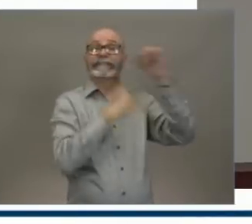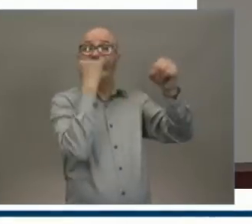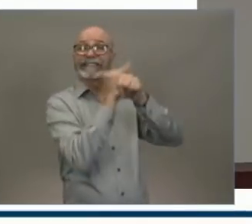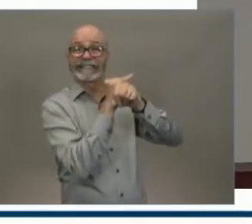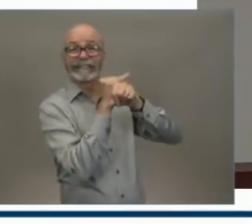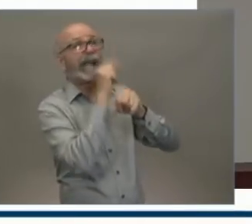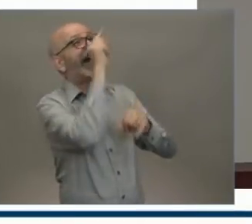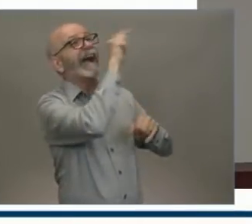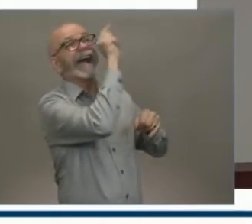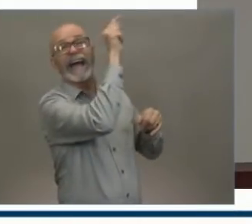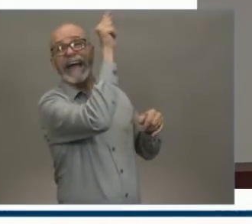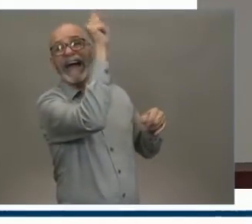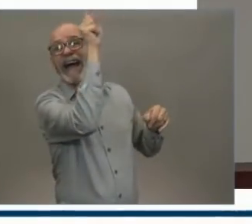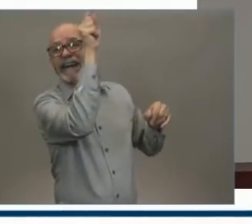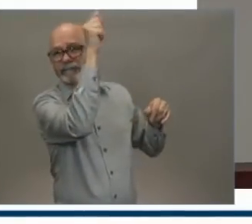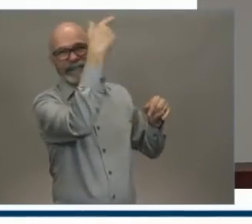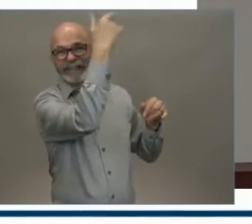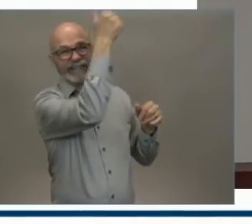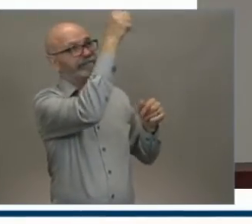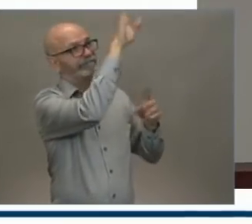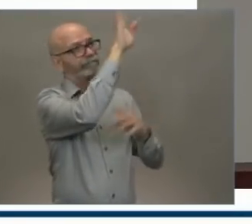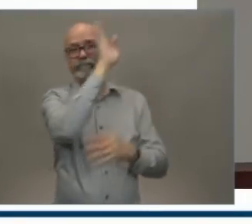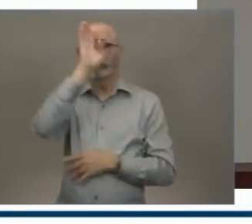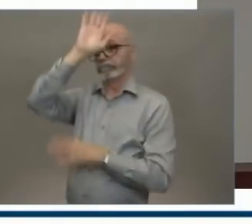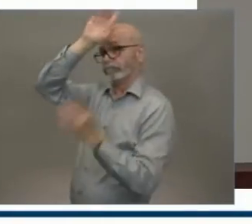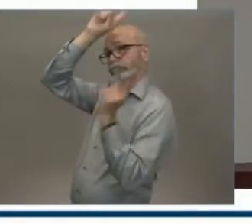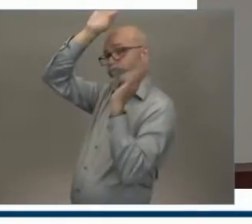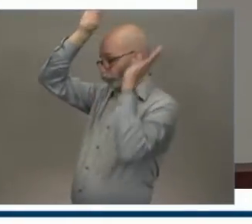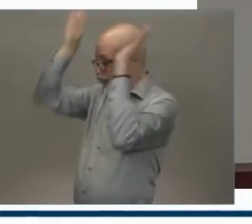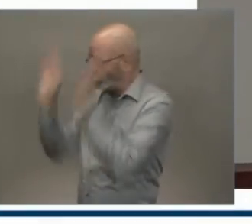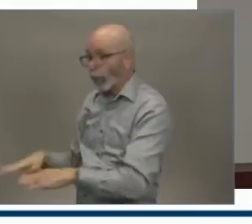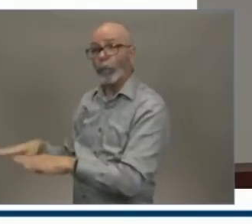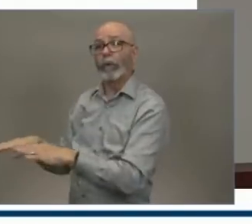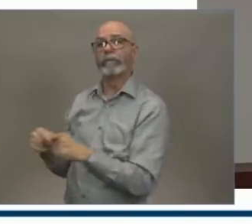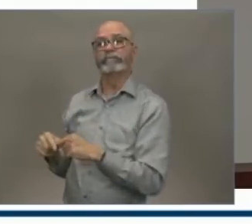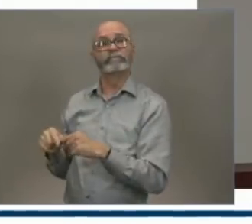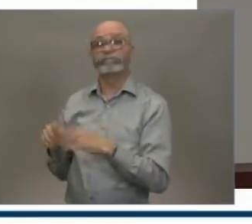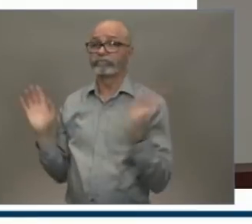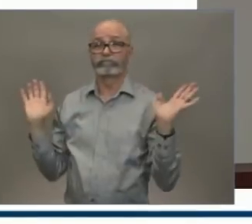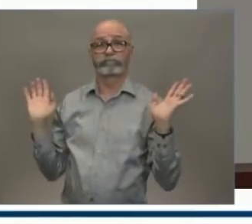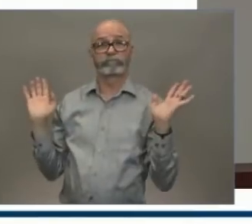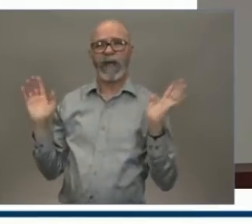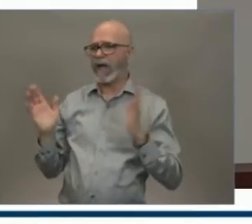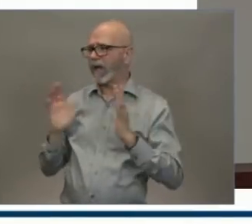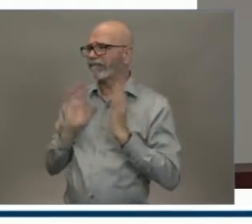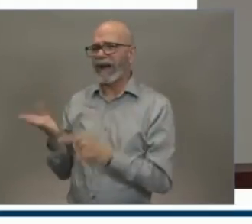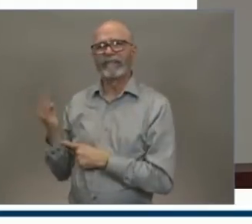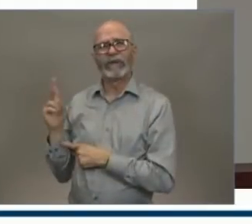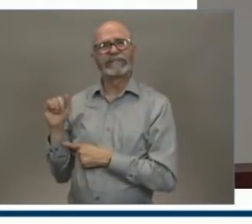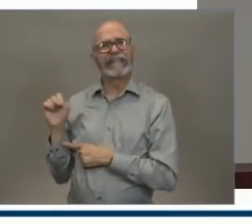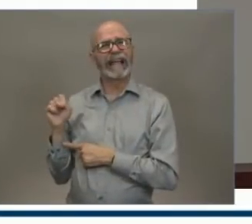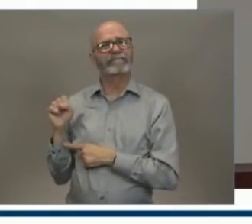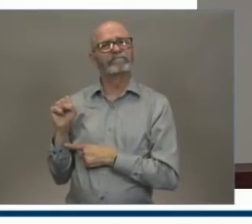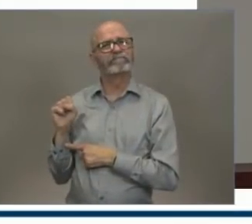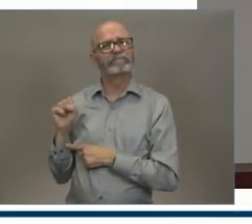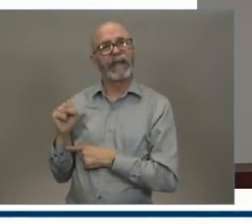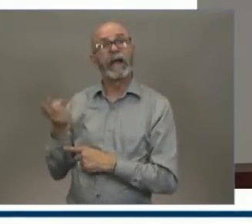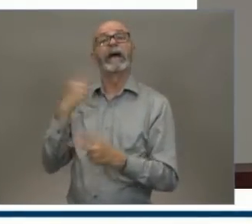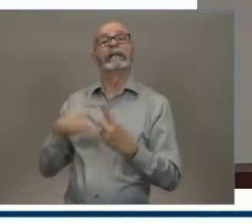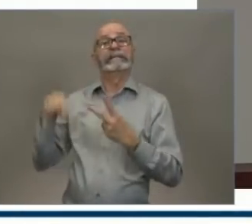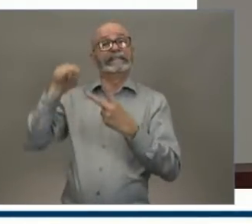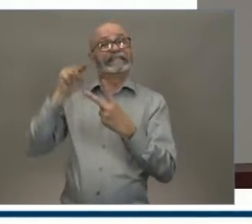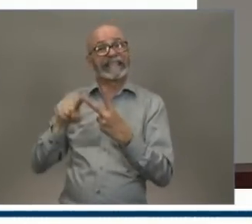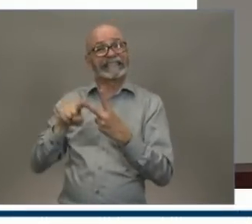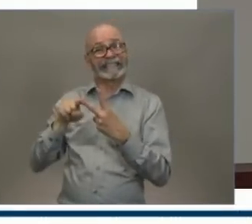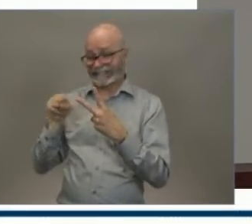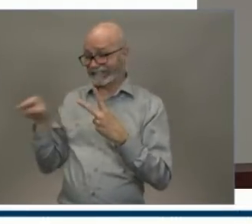into isolation by themselves with no contact with anybody else. The second case, there was, it was